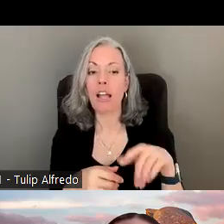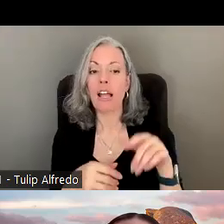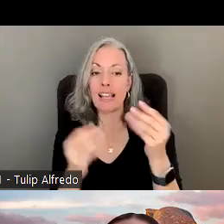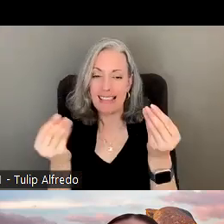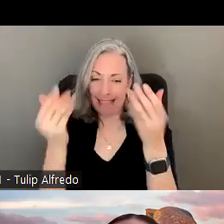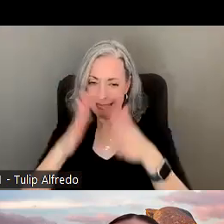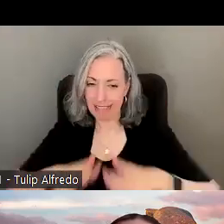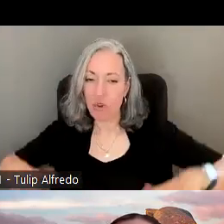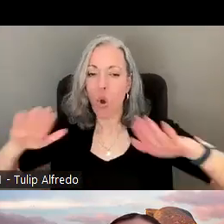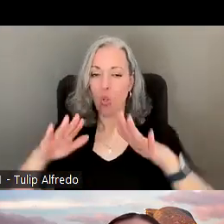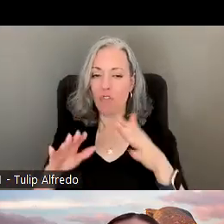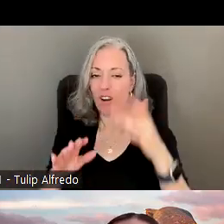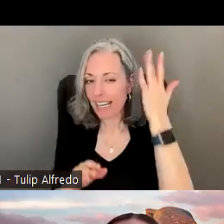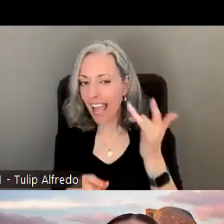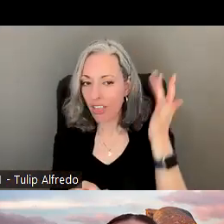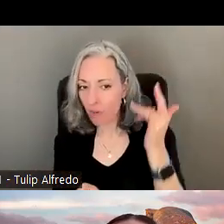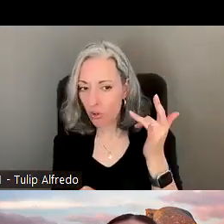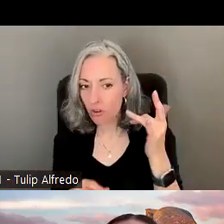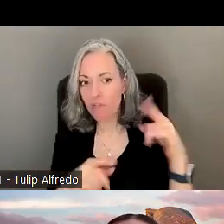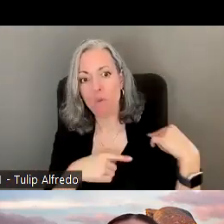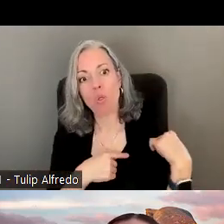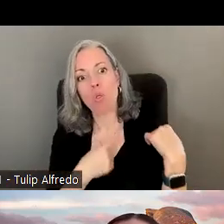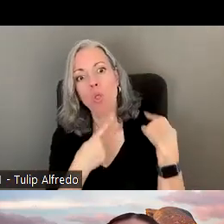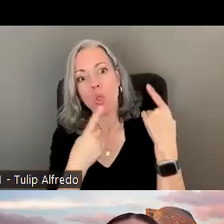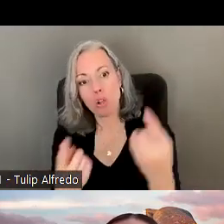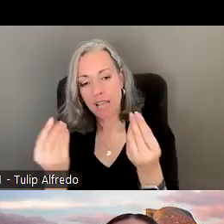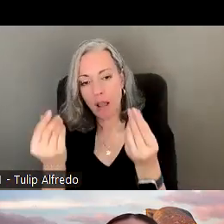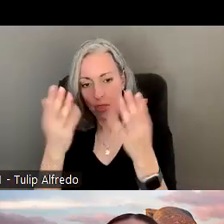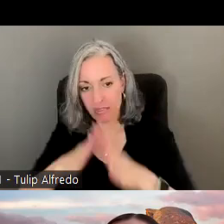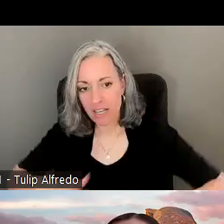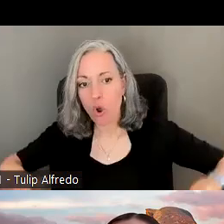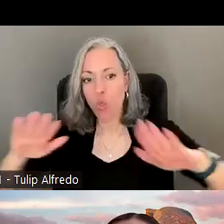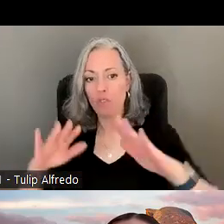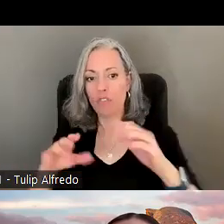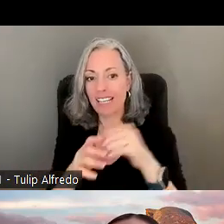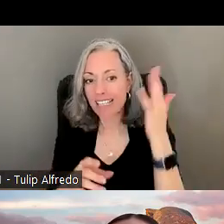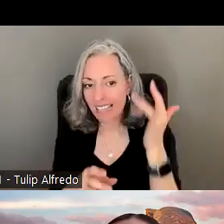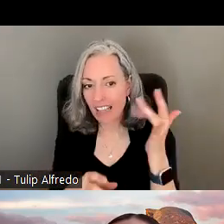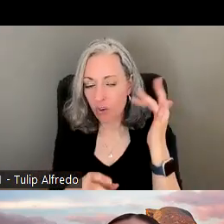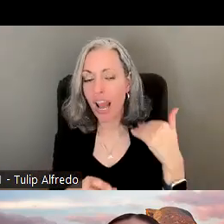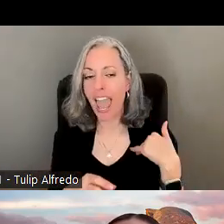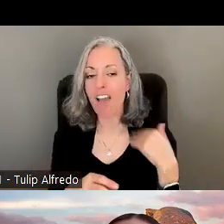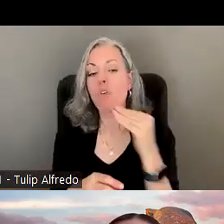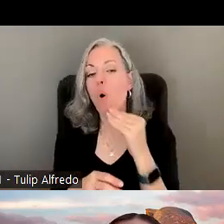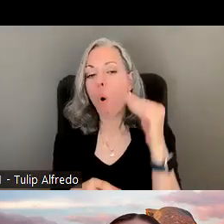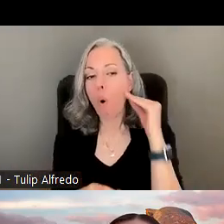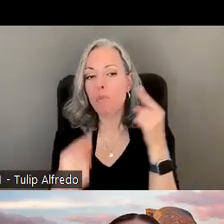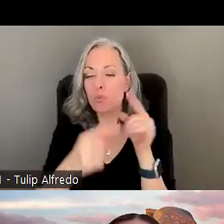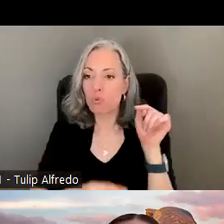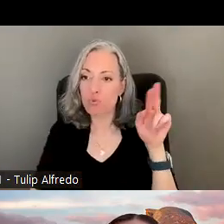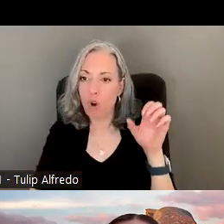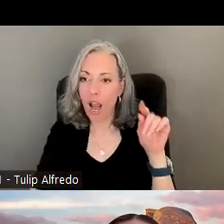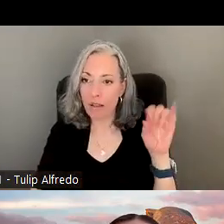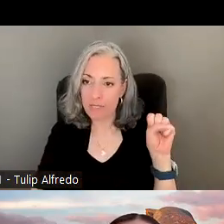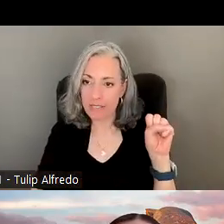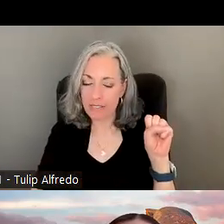we are gathered. For many centuries, the lands in California have been home to numerous tribes who have protected and respected the